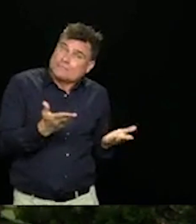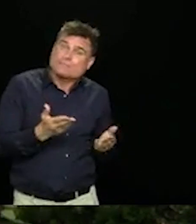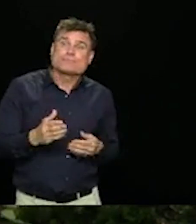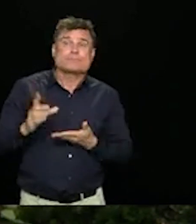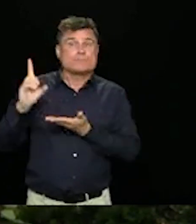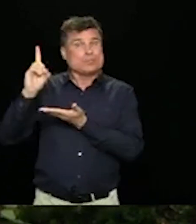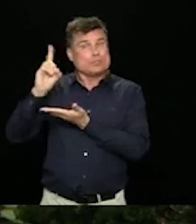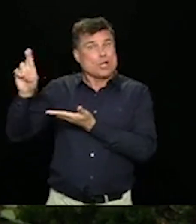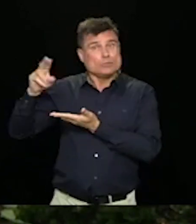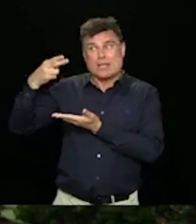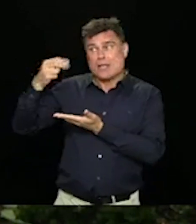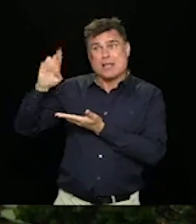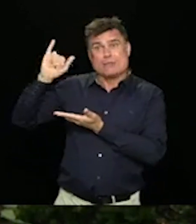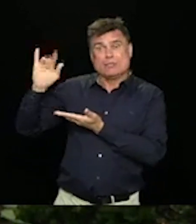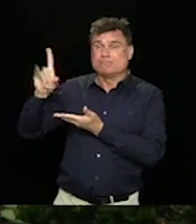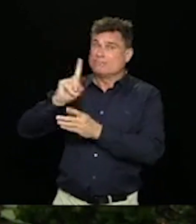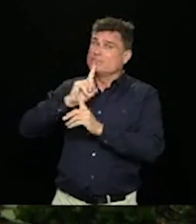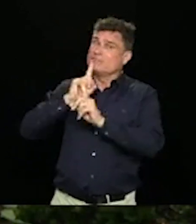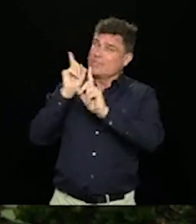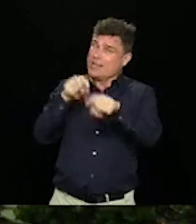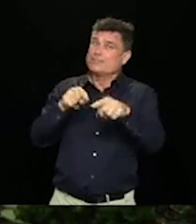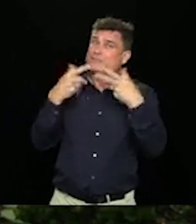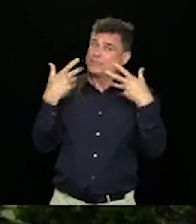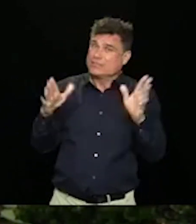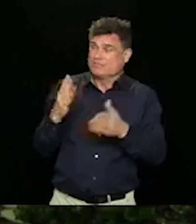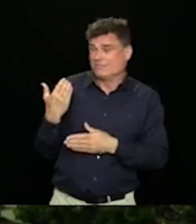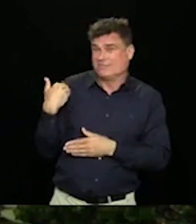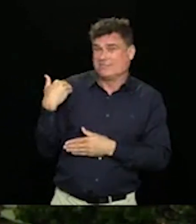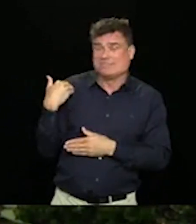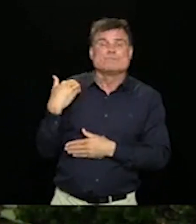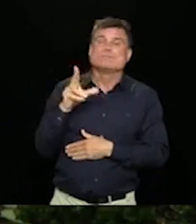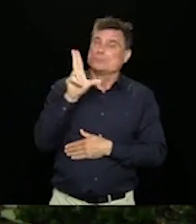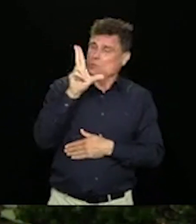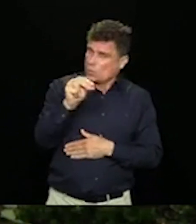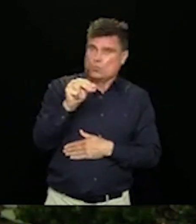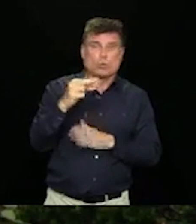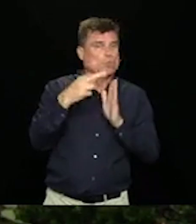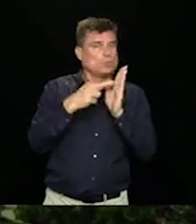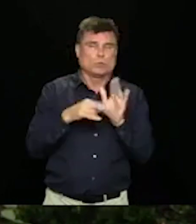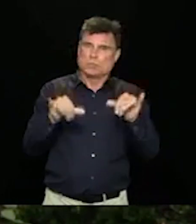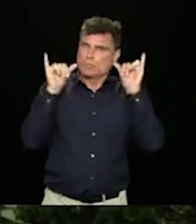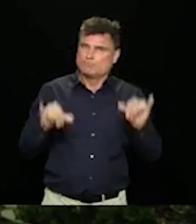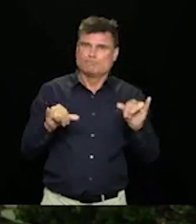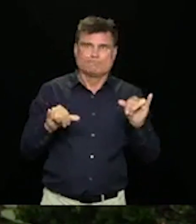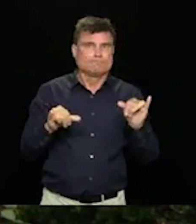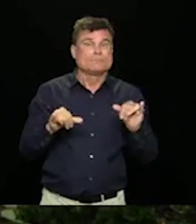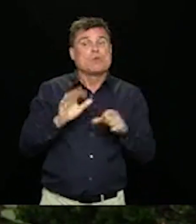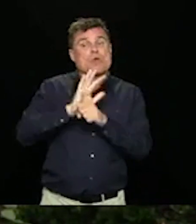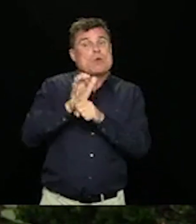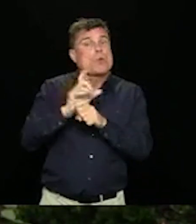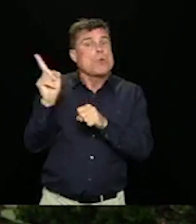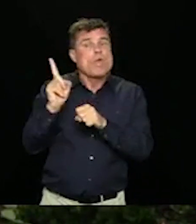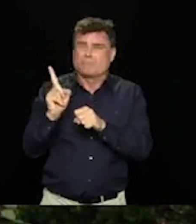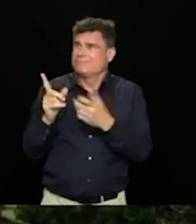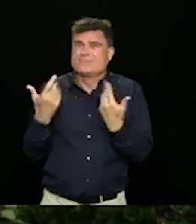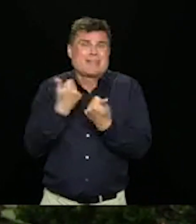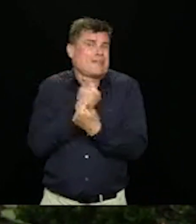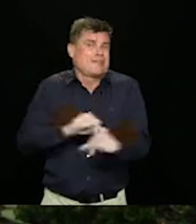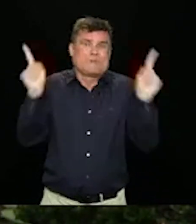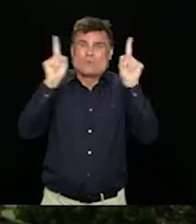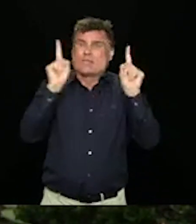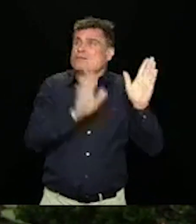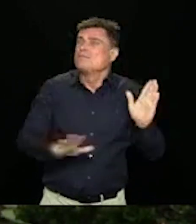been a lot of talk about why don't you have a regional approach? And she's been pretty categorical that the virus is everywhere in